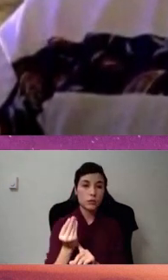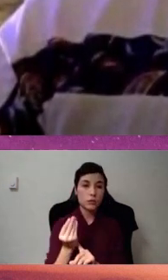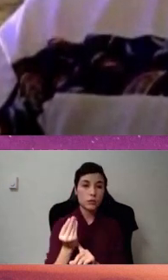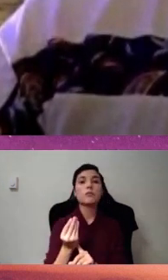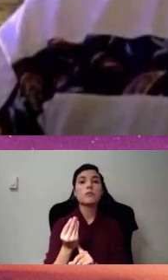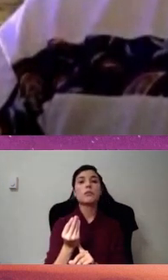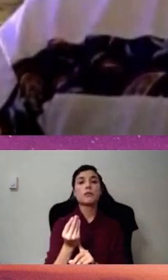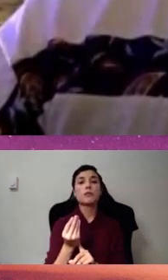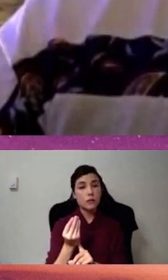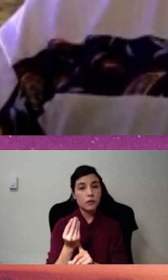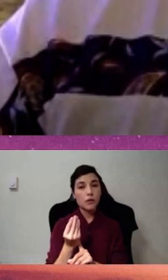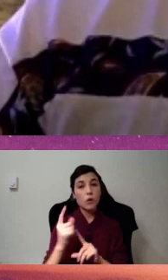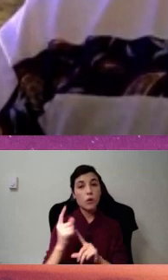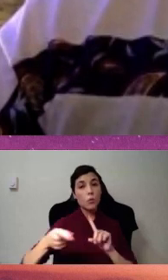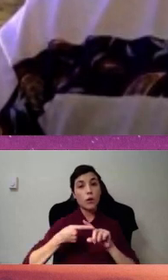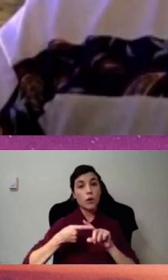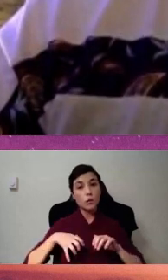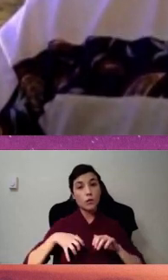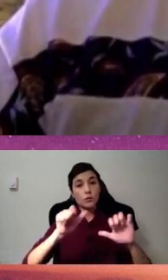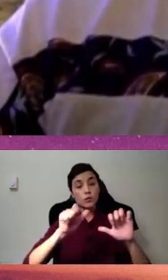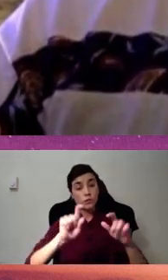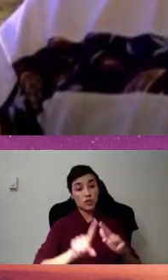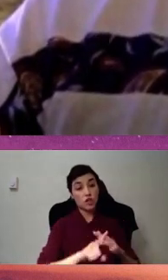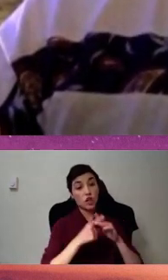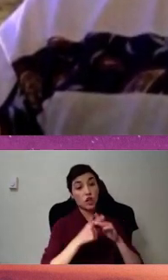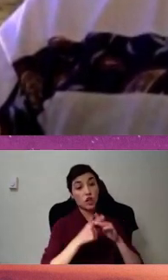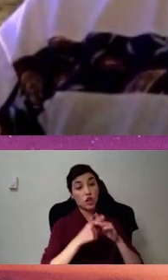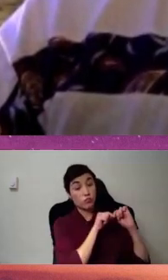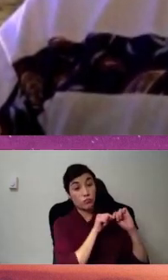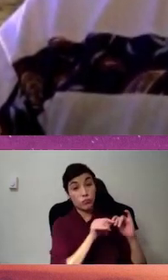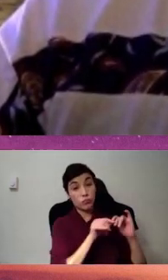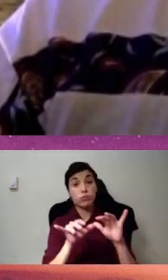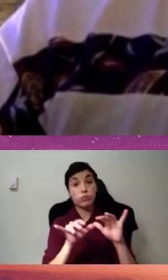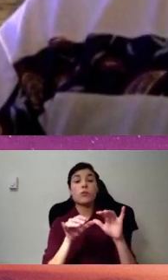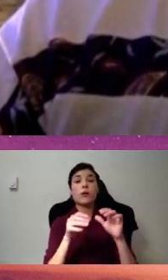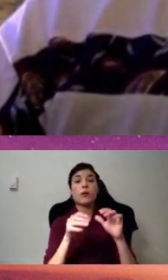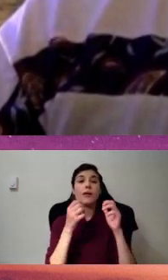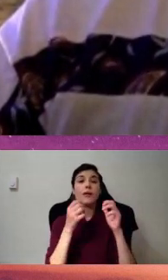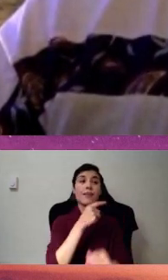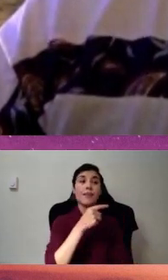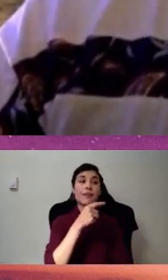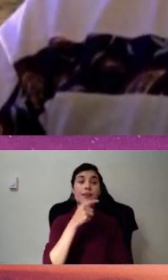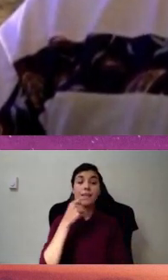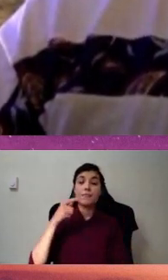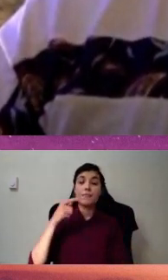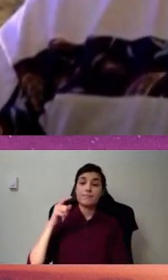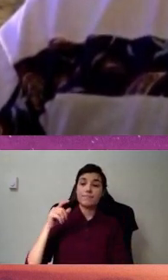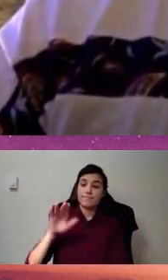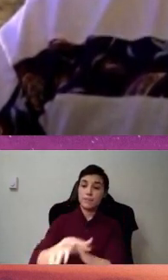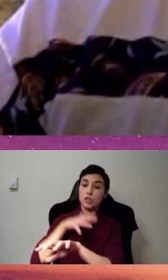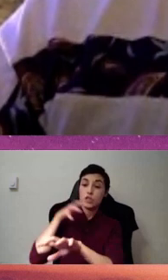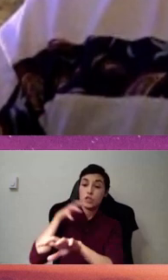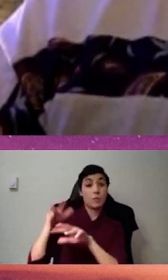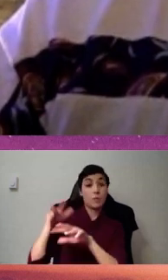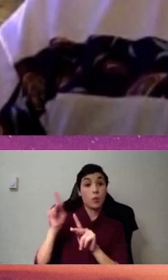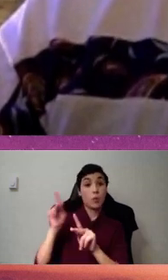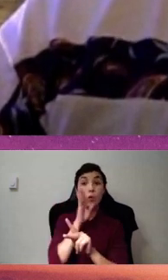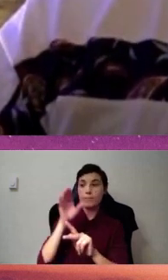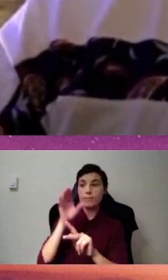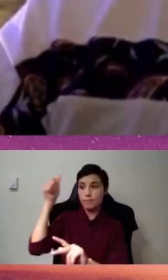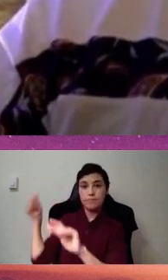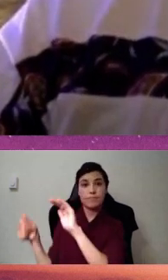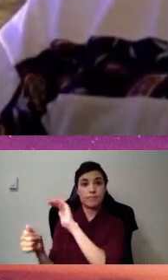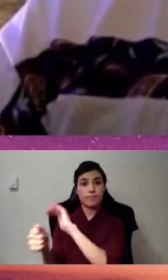came through, a lot of Indigenous nations actually would take two-spirit people and hide them, sneak them into the ceremonies, because they were no